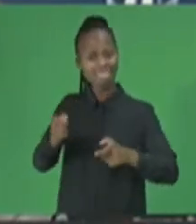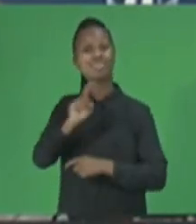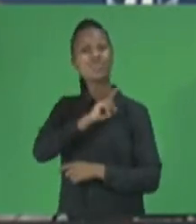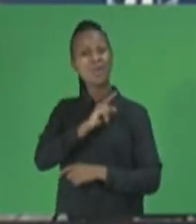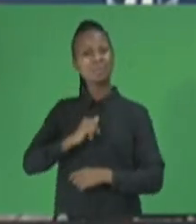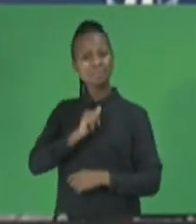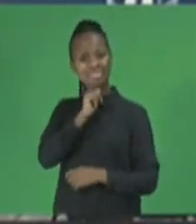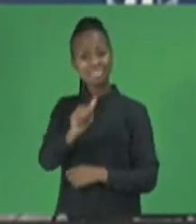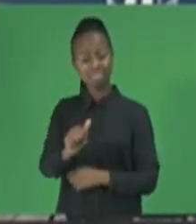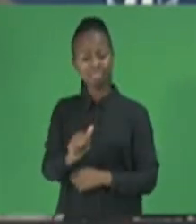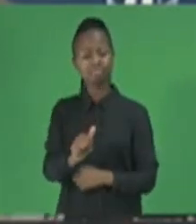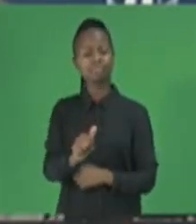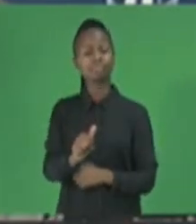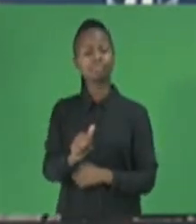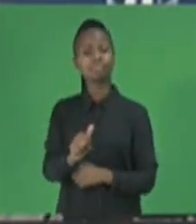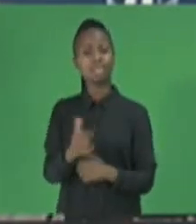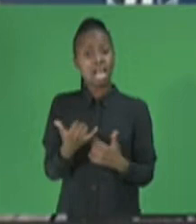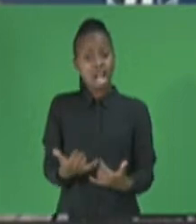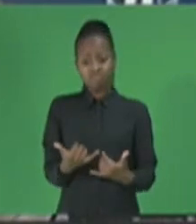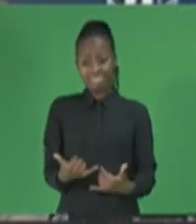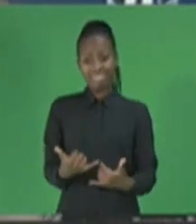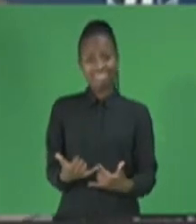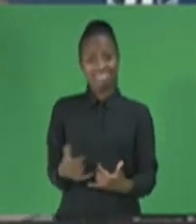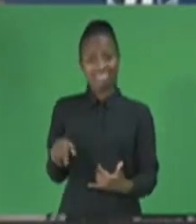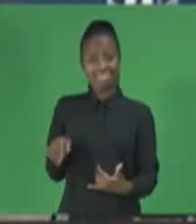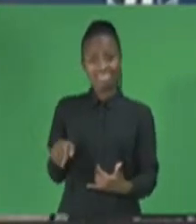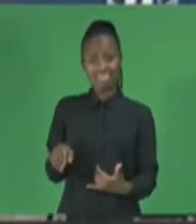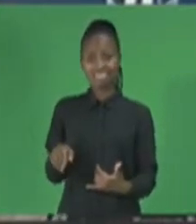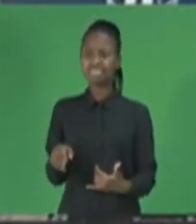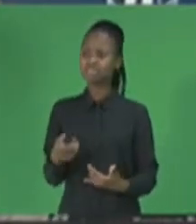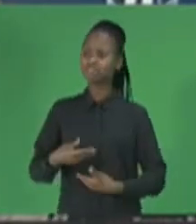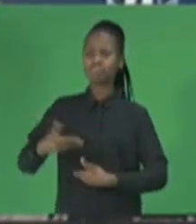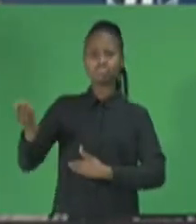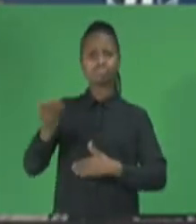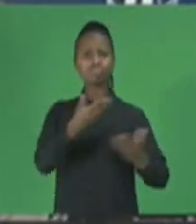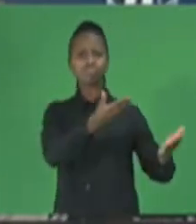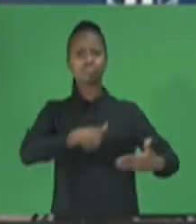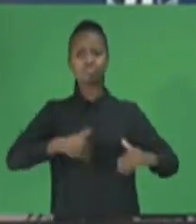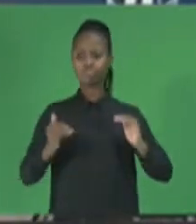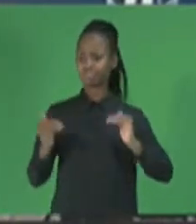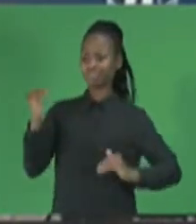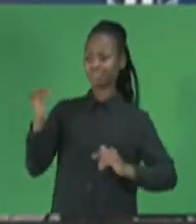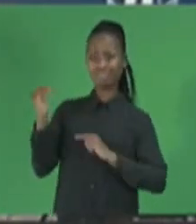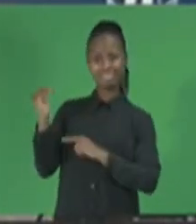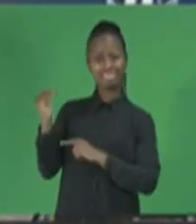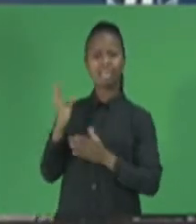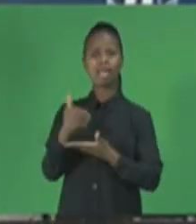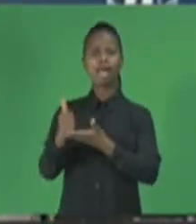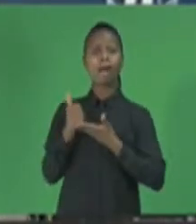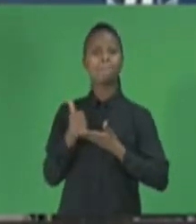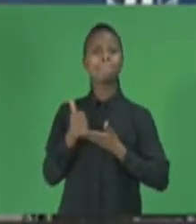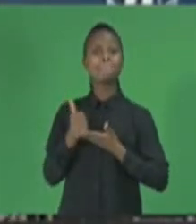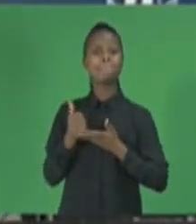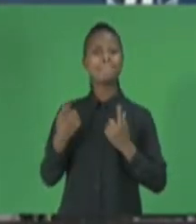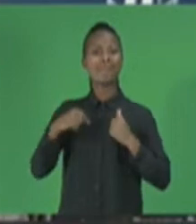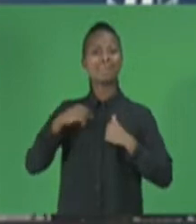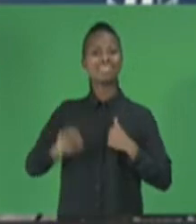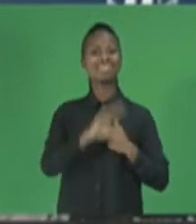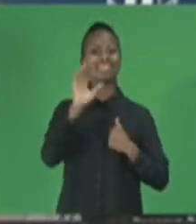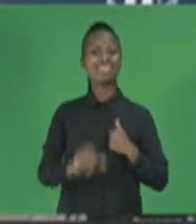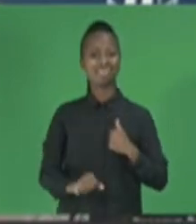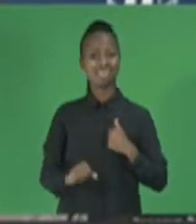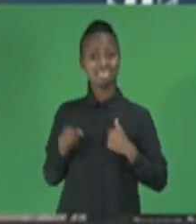current fiscal consolidation has benefited us, and if sustained, will stand us in very good state